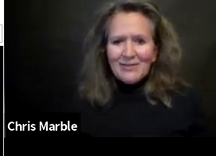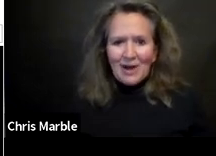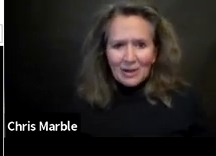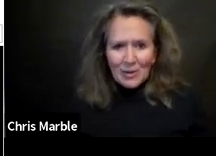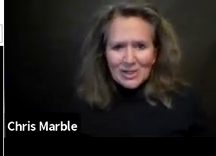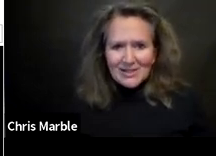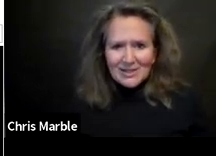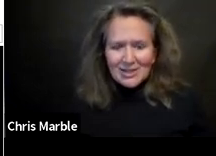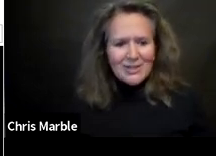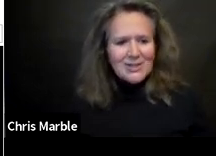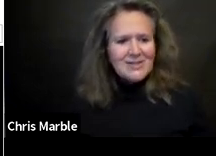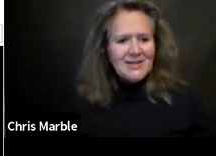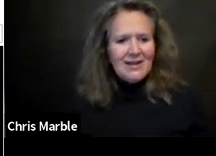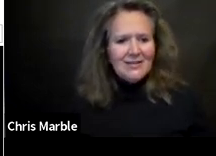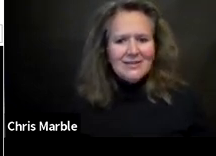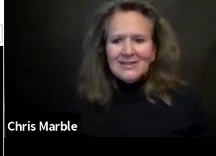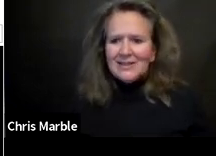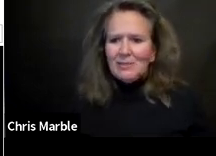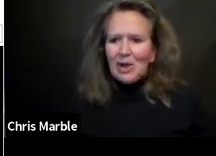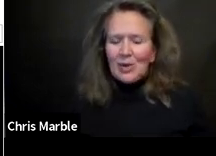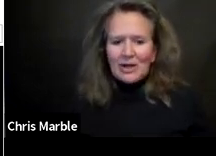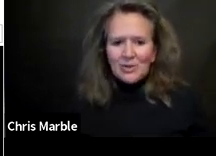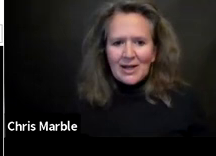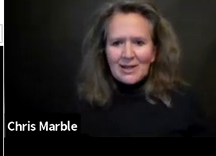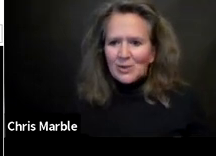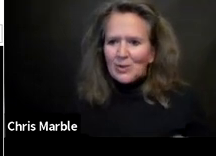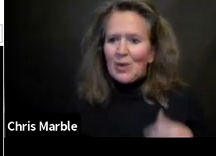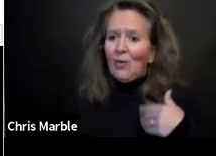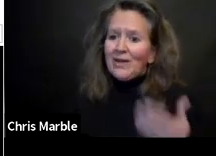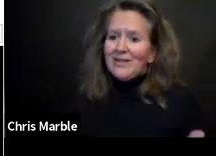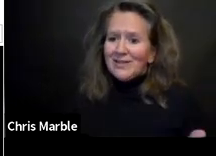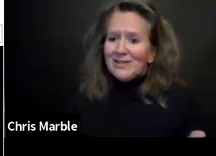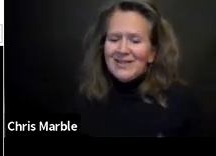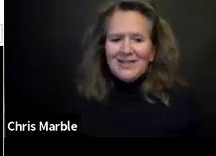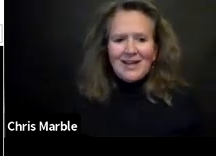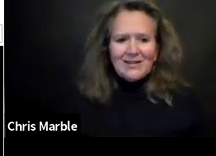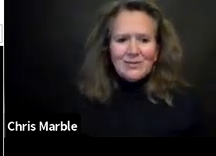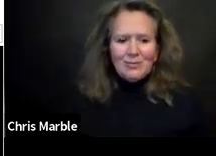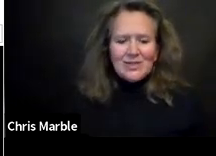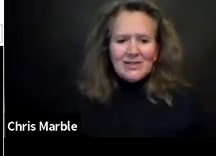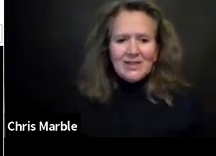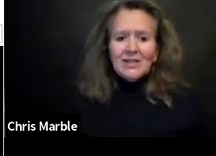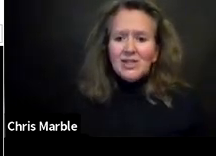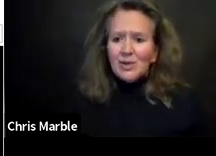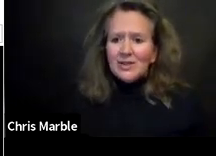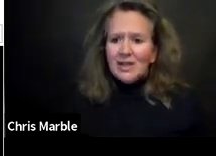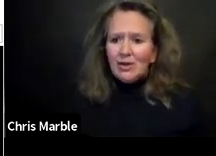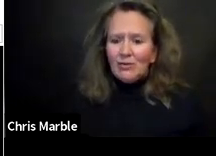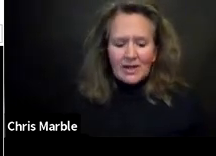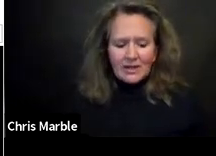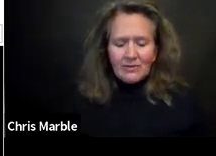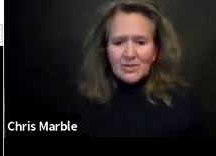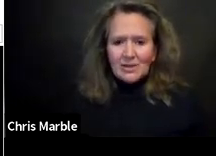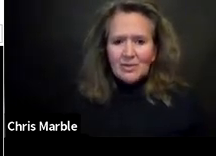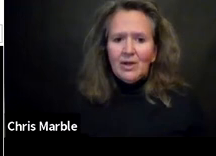and if there are questions in the chat, just let me know and I'll try to answer those while Wendy's presenting and she's going to